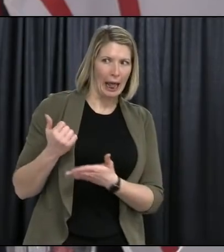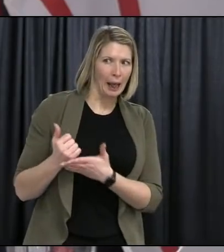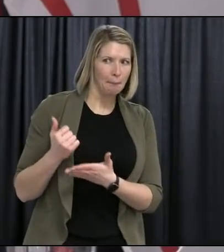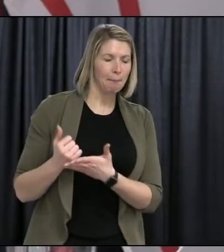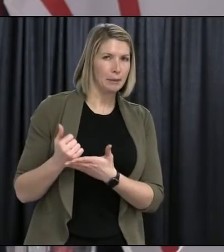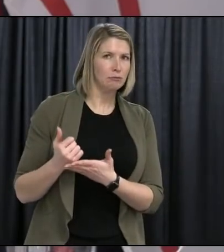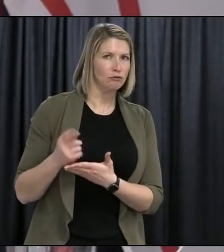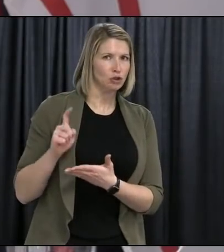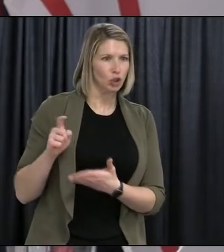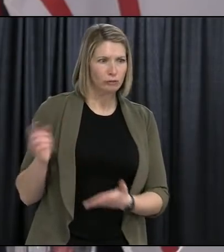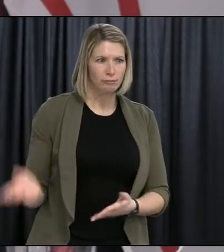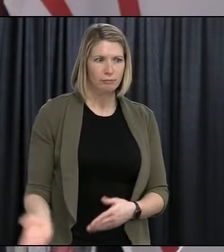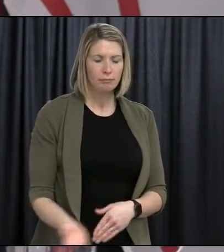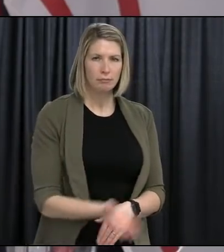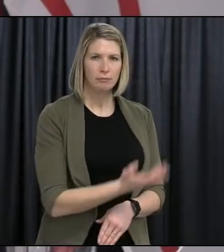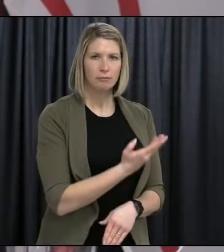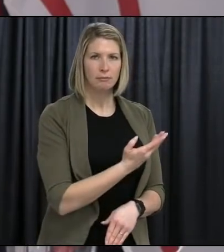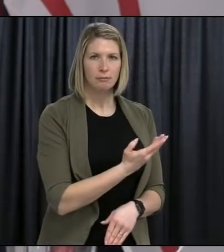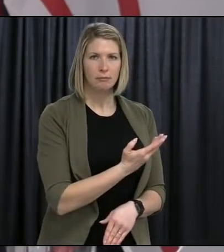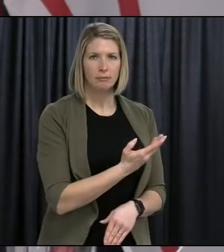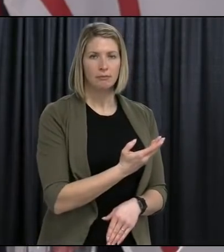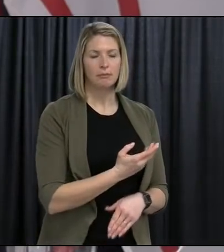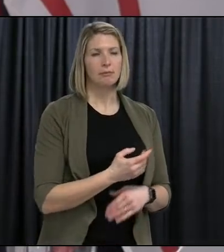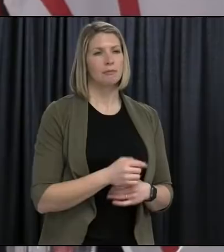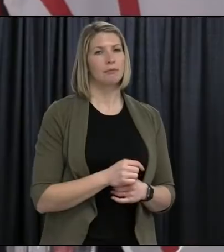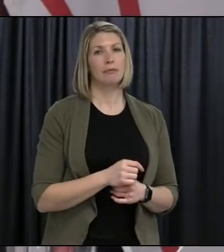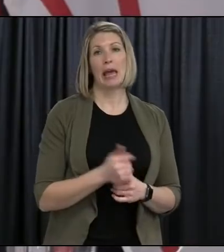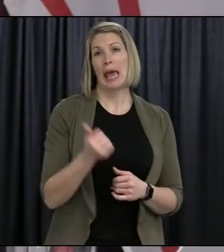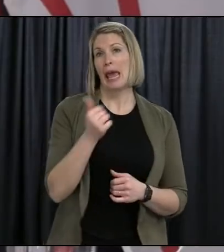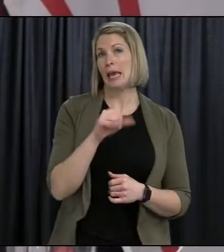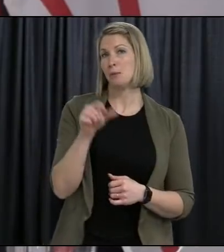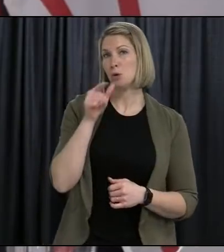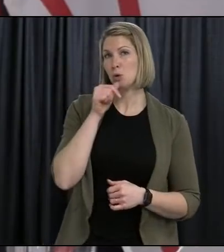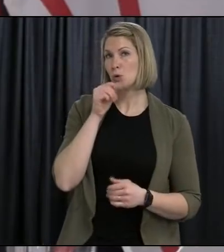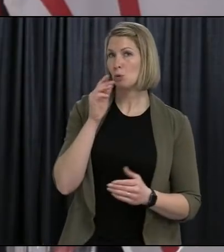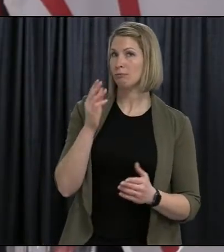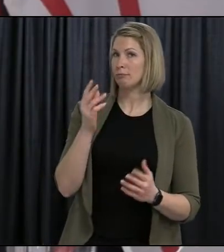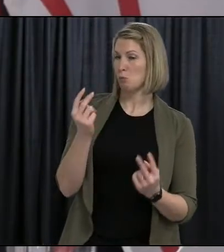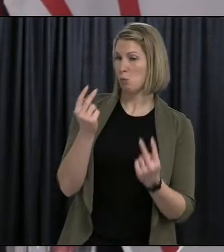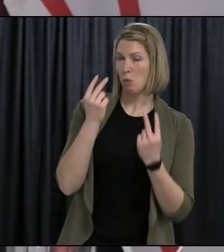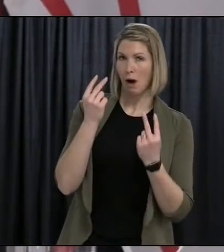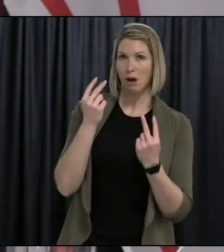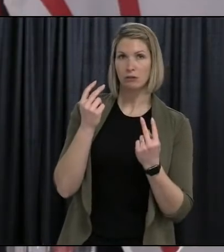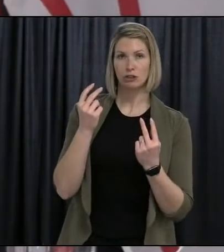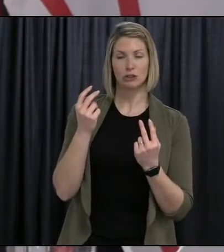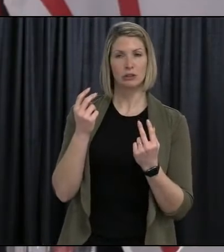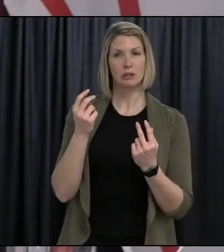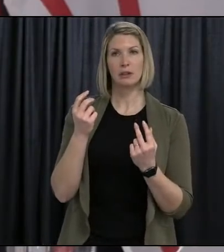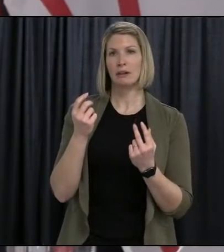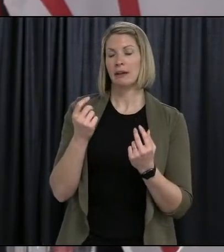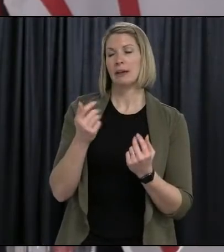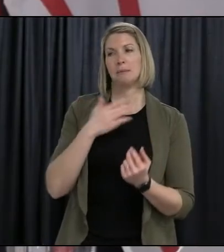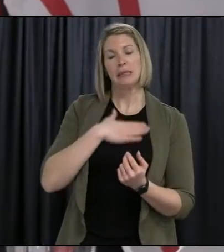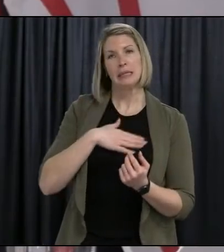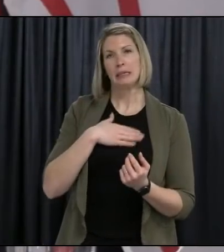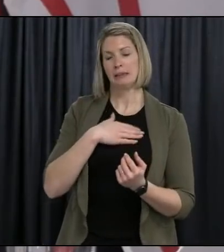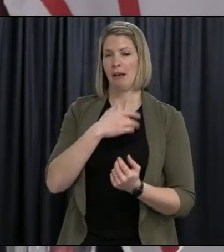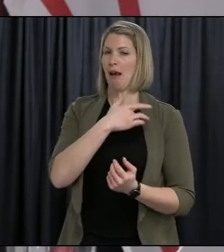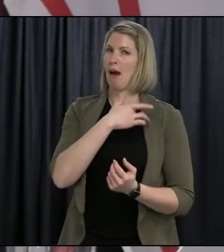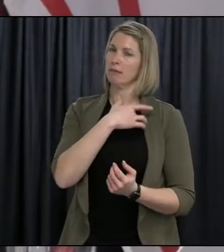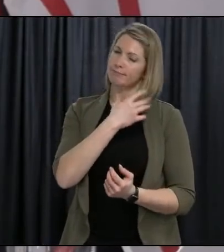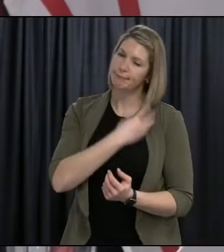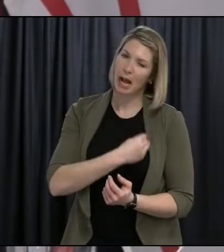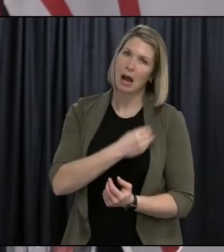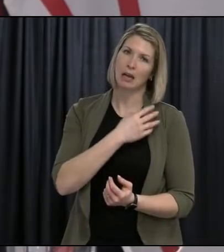support. With respect to rotational workers and anyone who's listening, please, be kind and ensure you're following